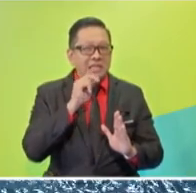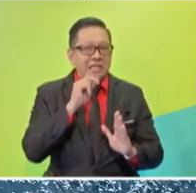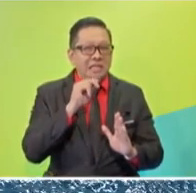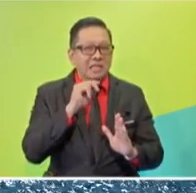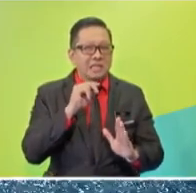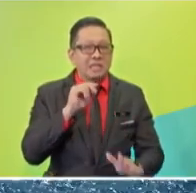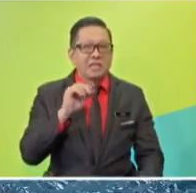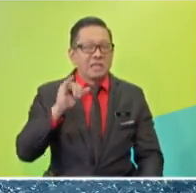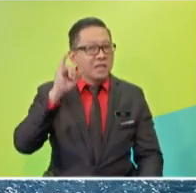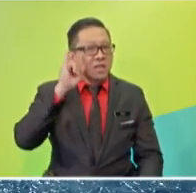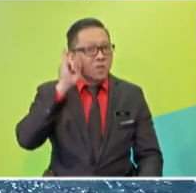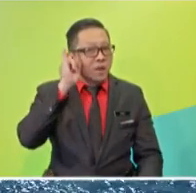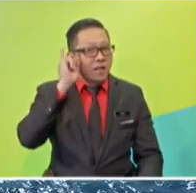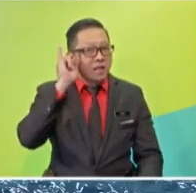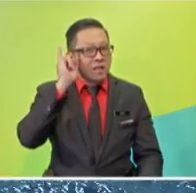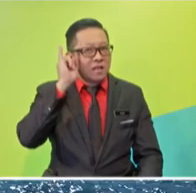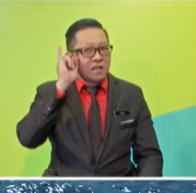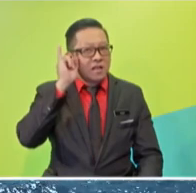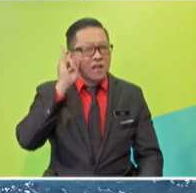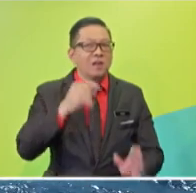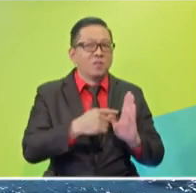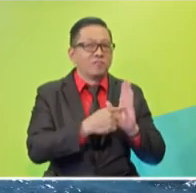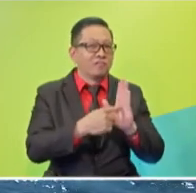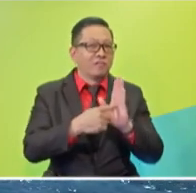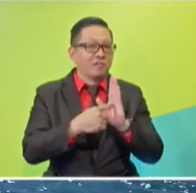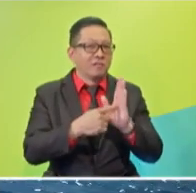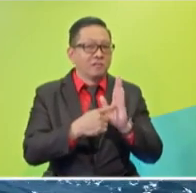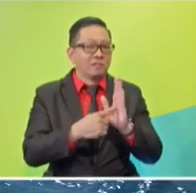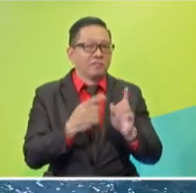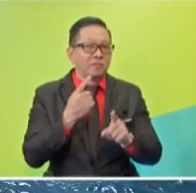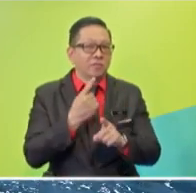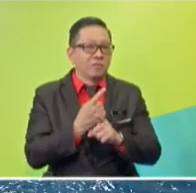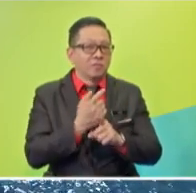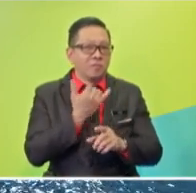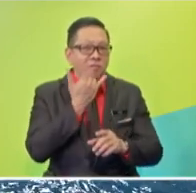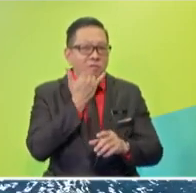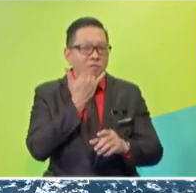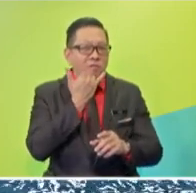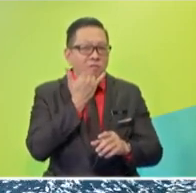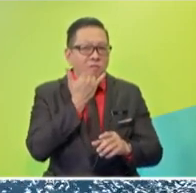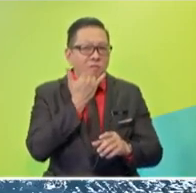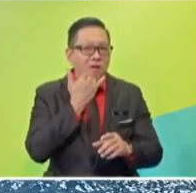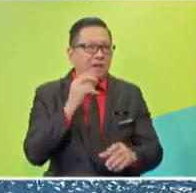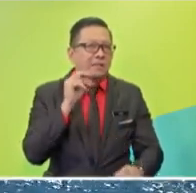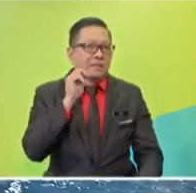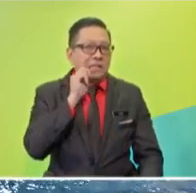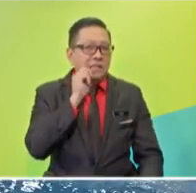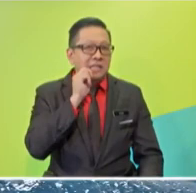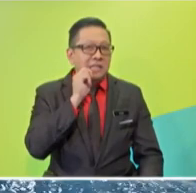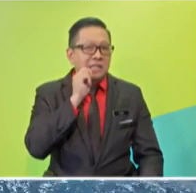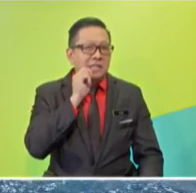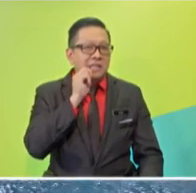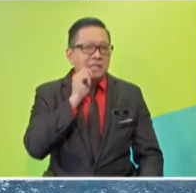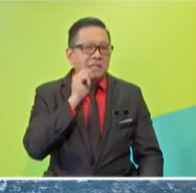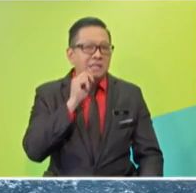Ilman, yeah. Okay, Ilman, share with us. Is tea flavor her favorite? Jin's favorite